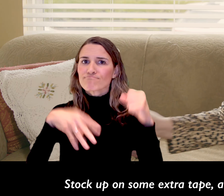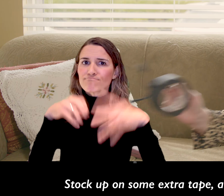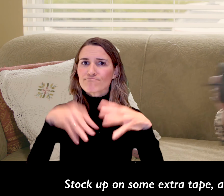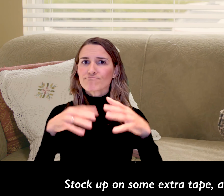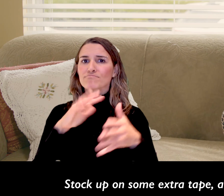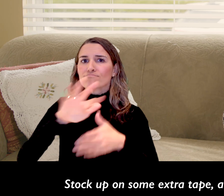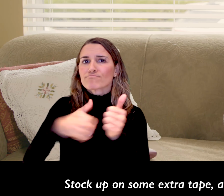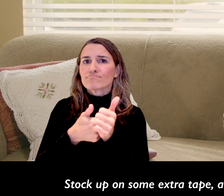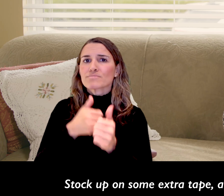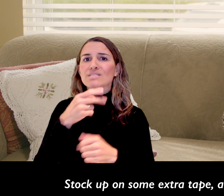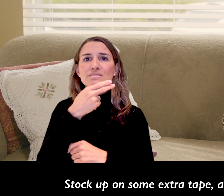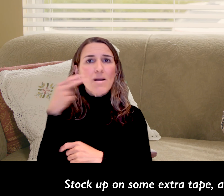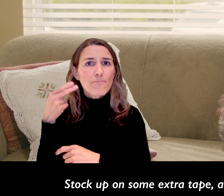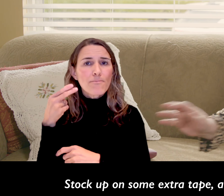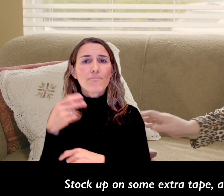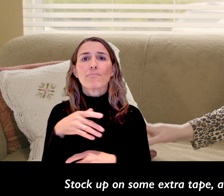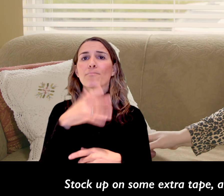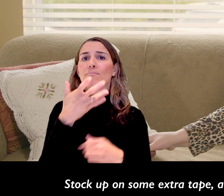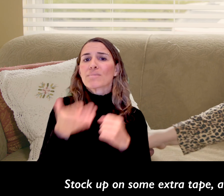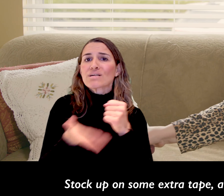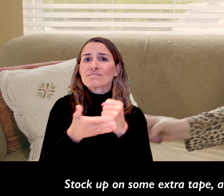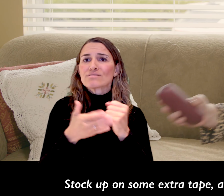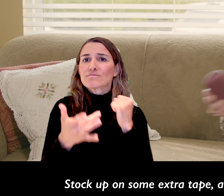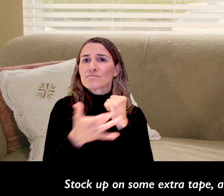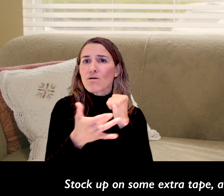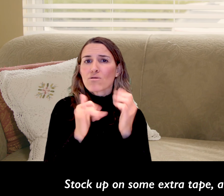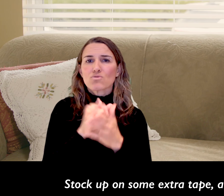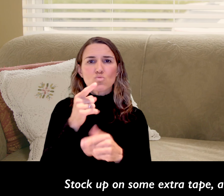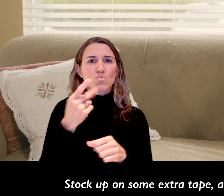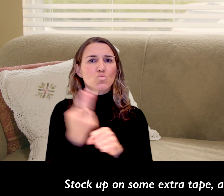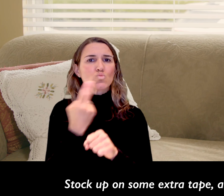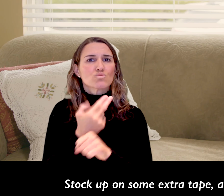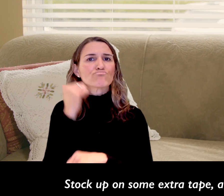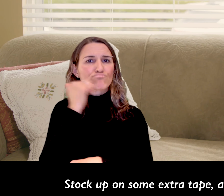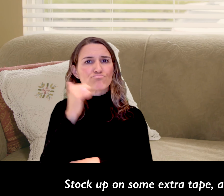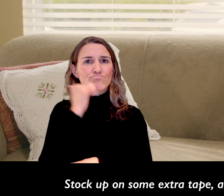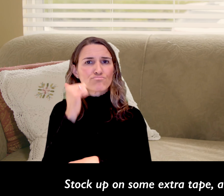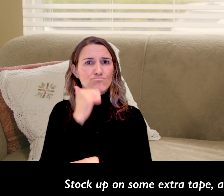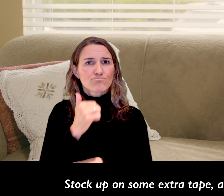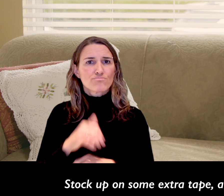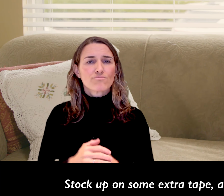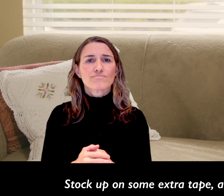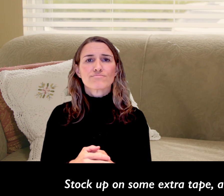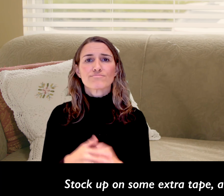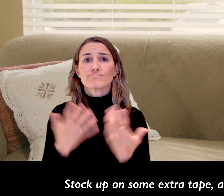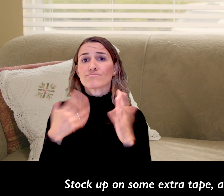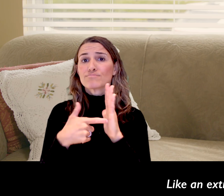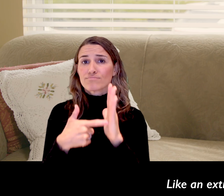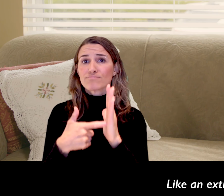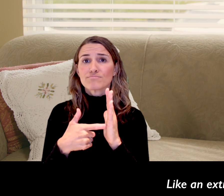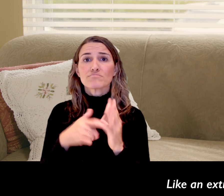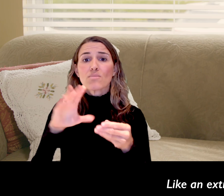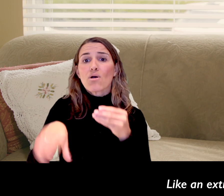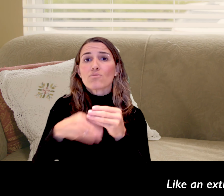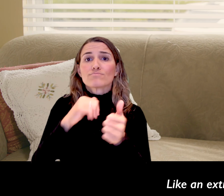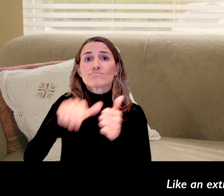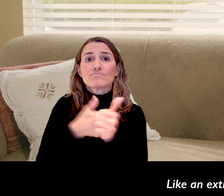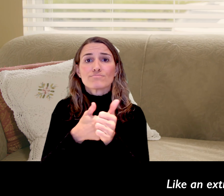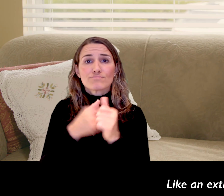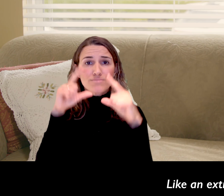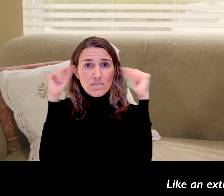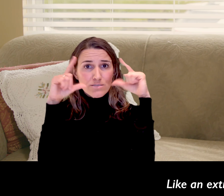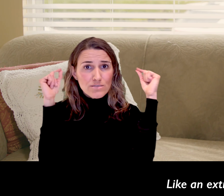Stock up on some extra tape and any assistive devices that you use daily, like an extra pair